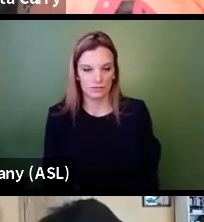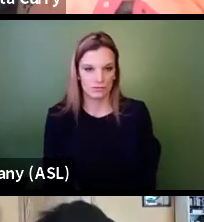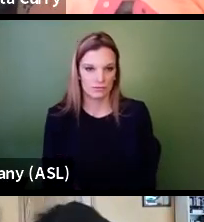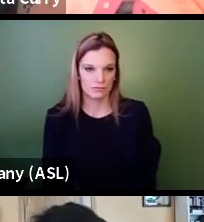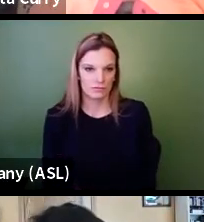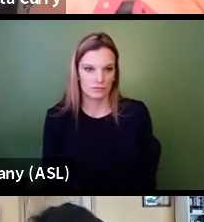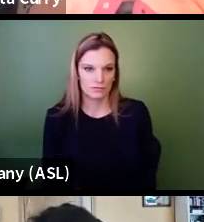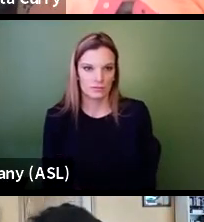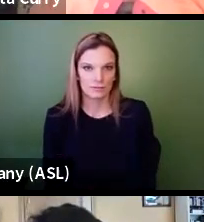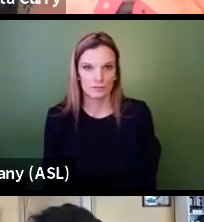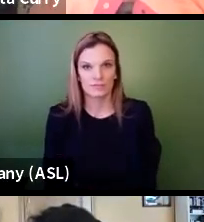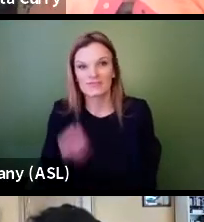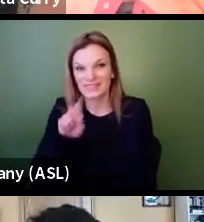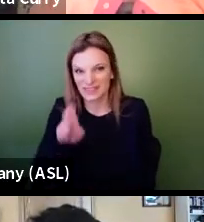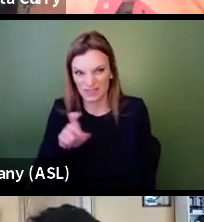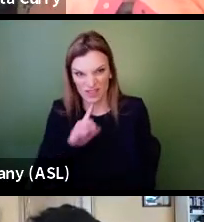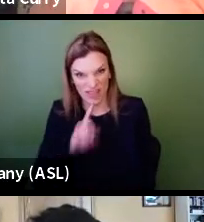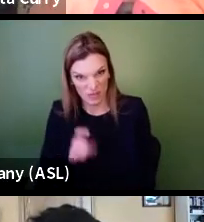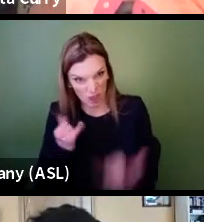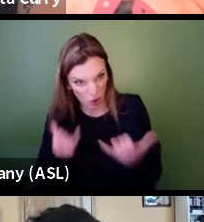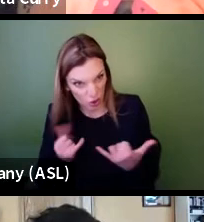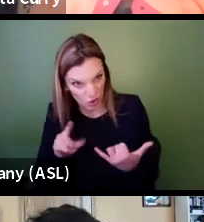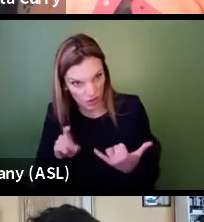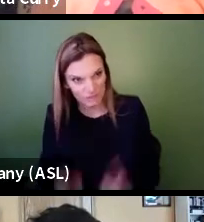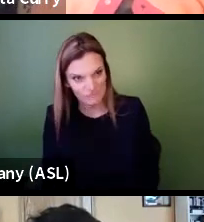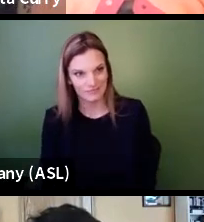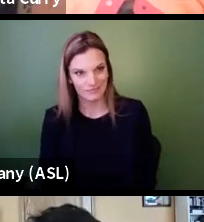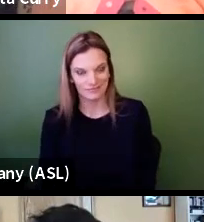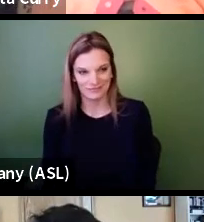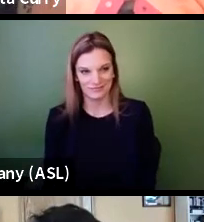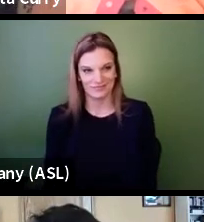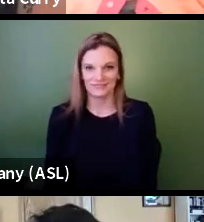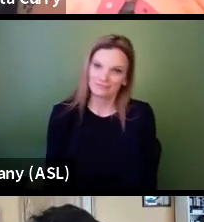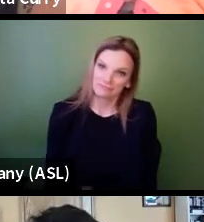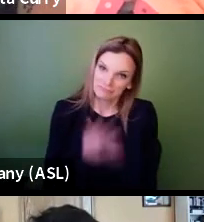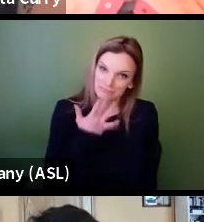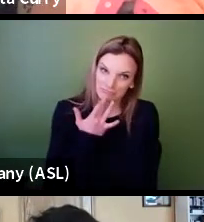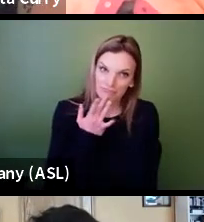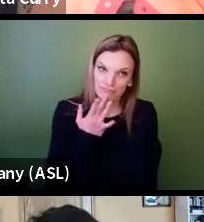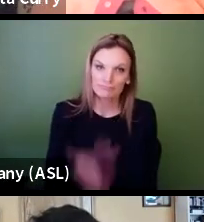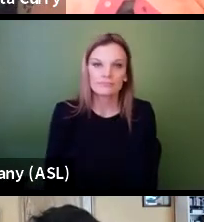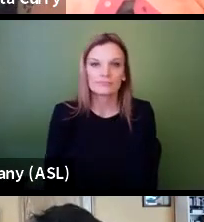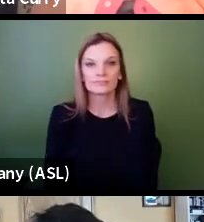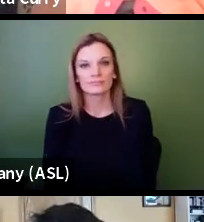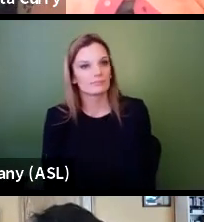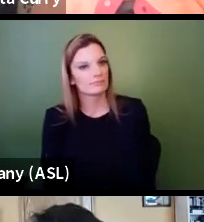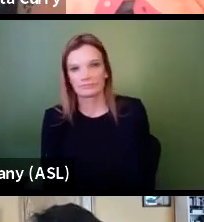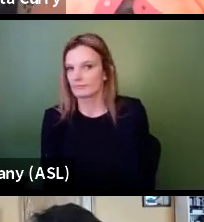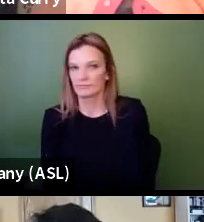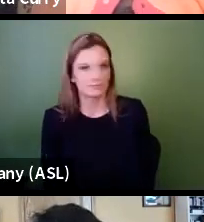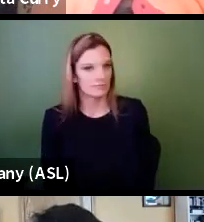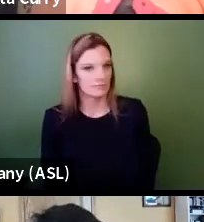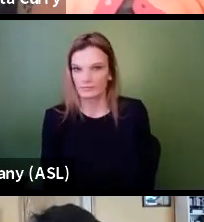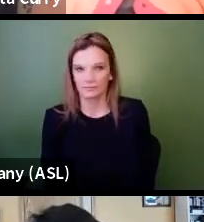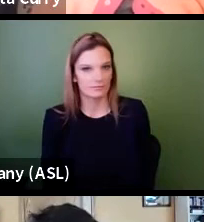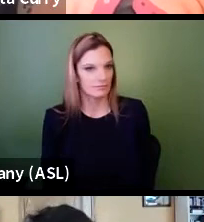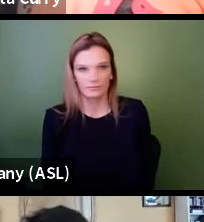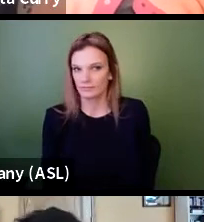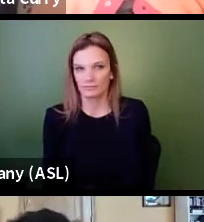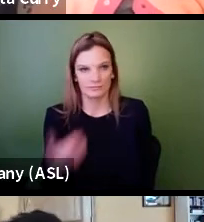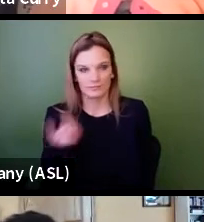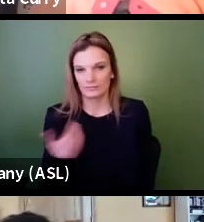Mm. They don't have to be current, do they? It would be helpful. Oh, no. I'm going with a younger